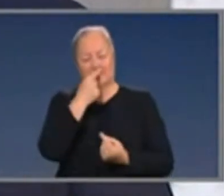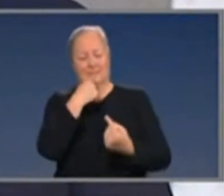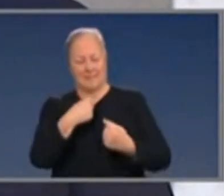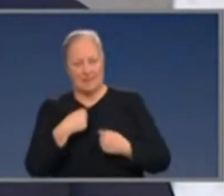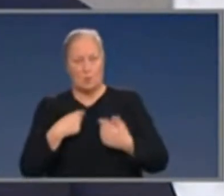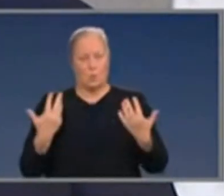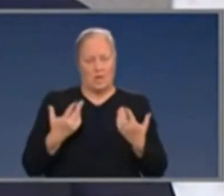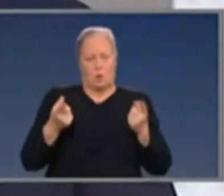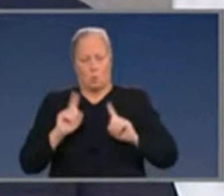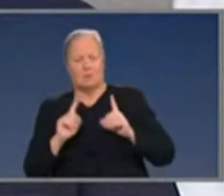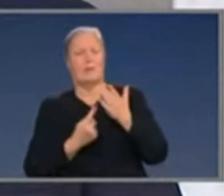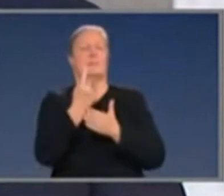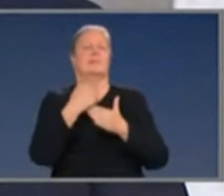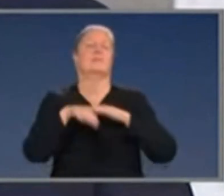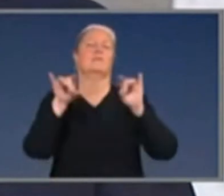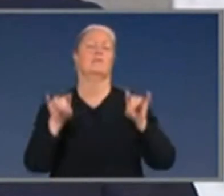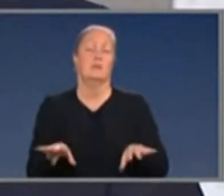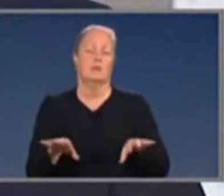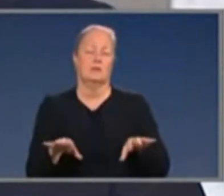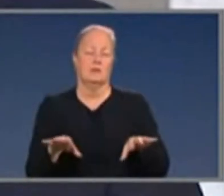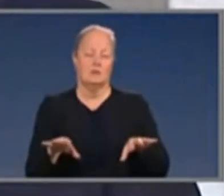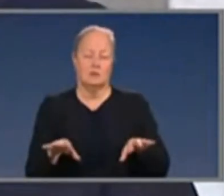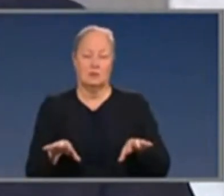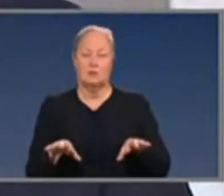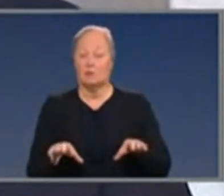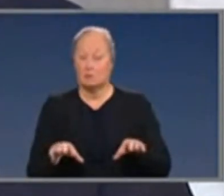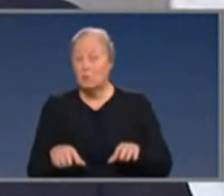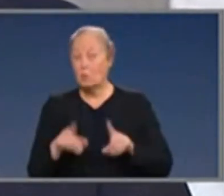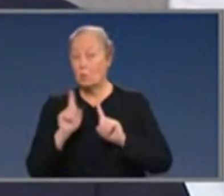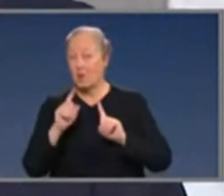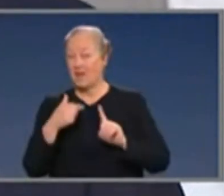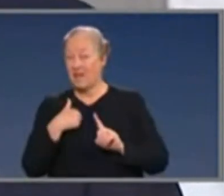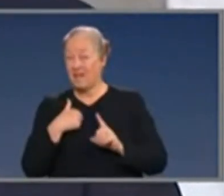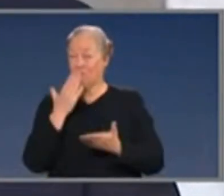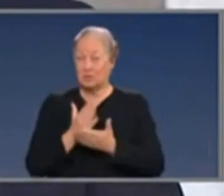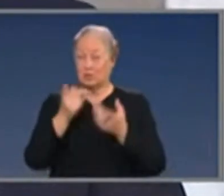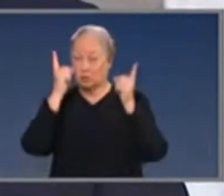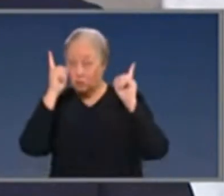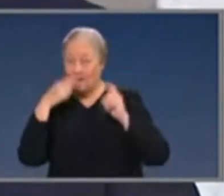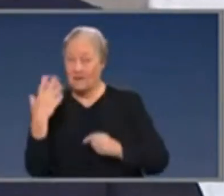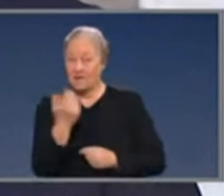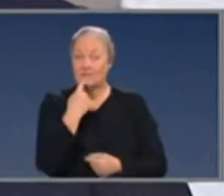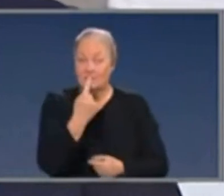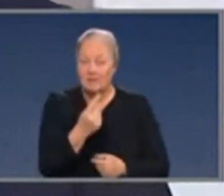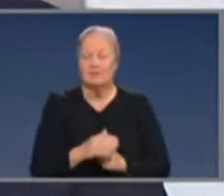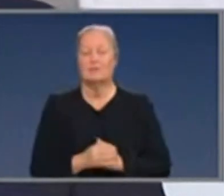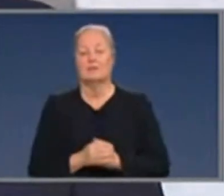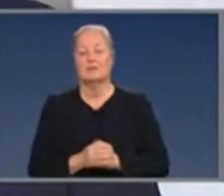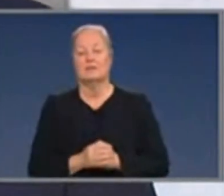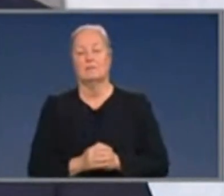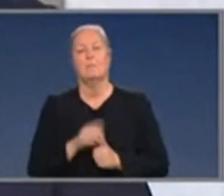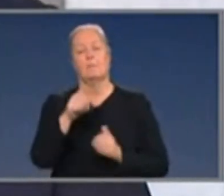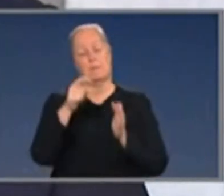labour market is at the moment. And what is concerning to me, more concerning to me, I must say, is the payroll